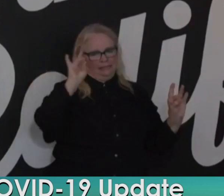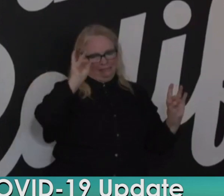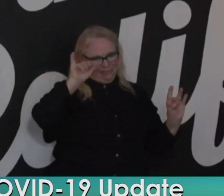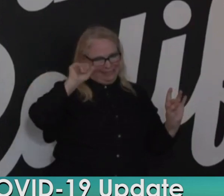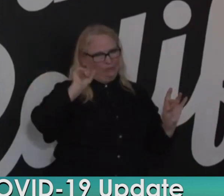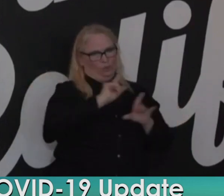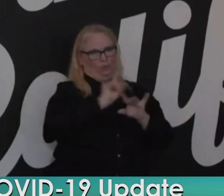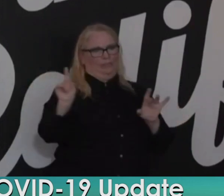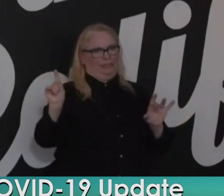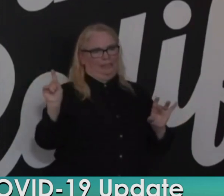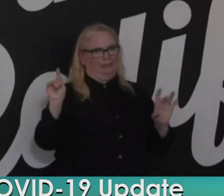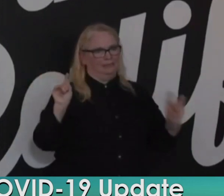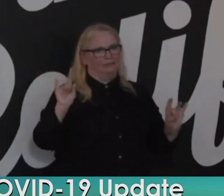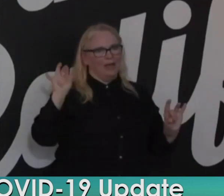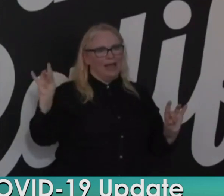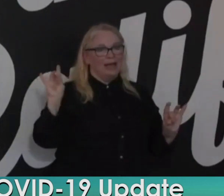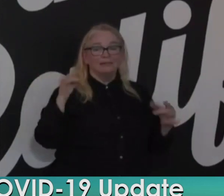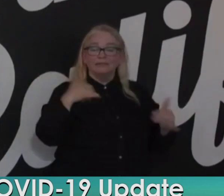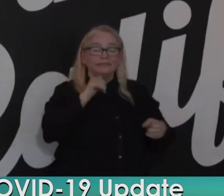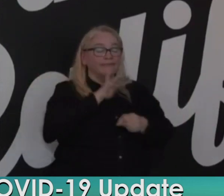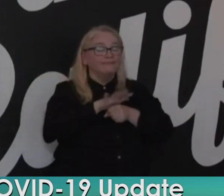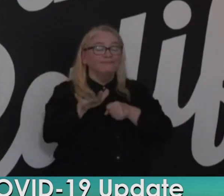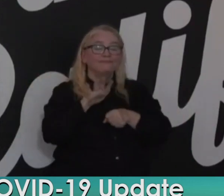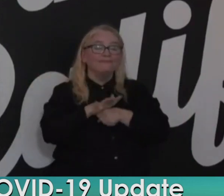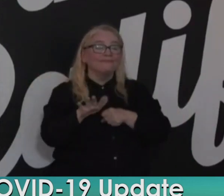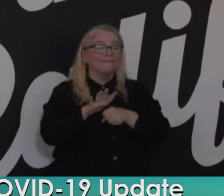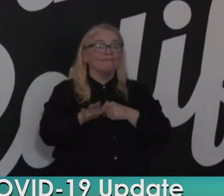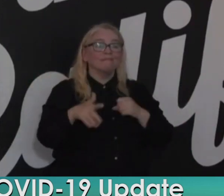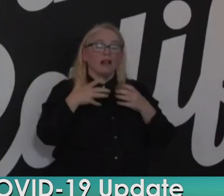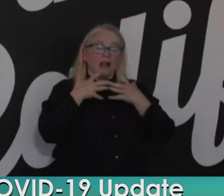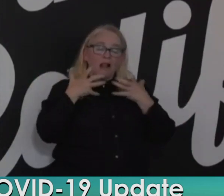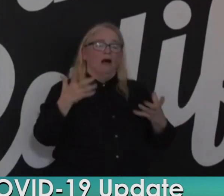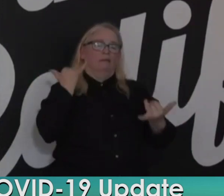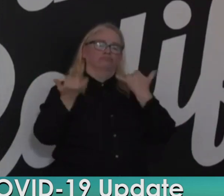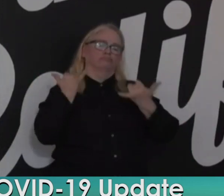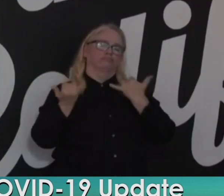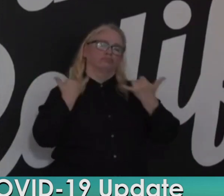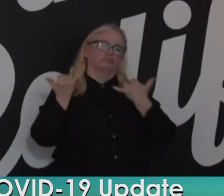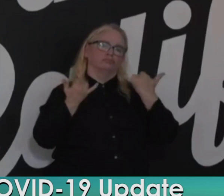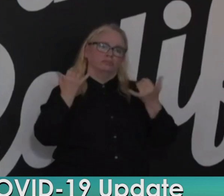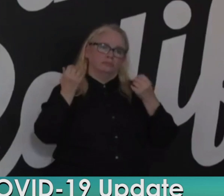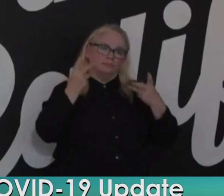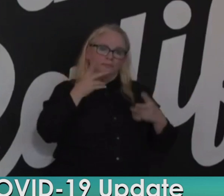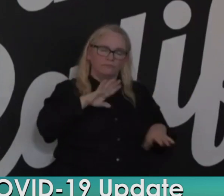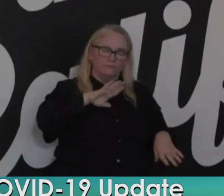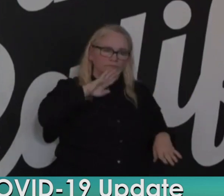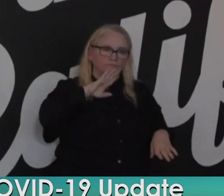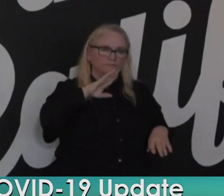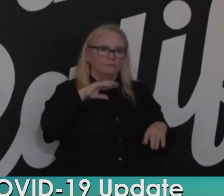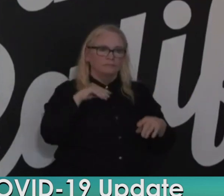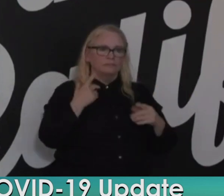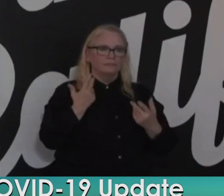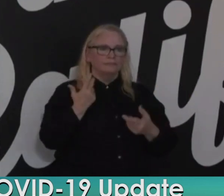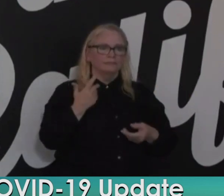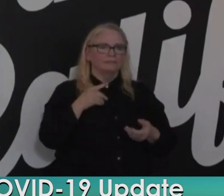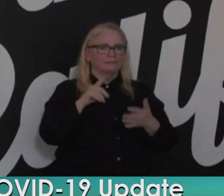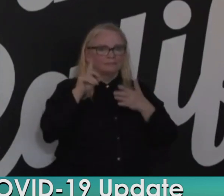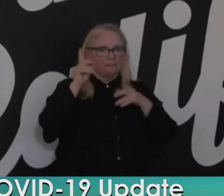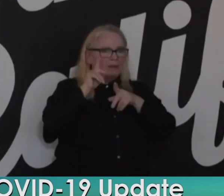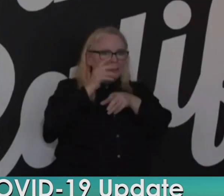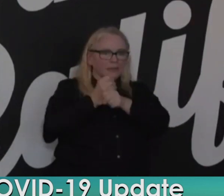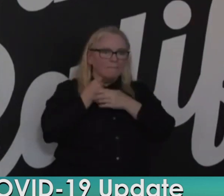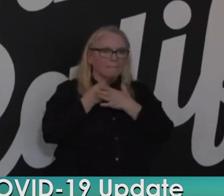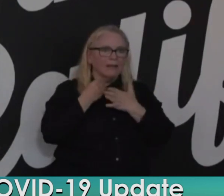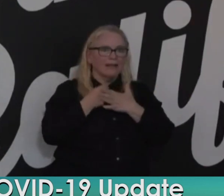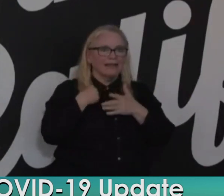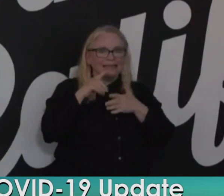enough. That people are rightfully frustrated because of the deep anxiety and stress they have about their ability to pay even for basic